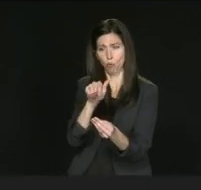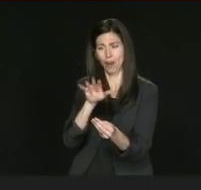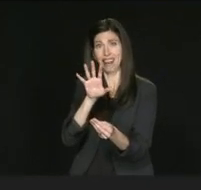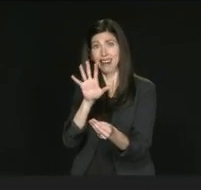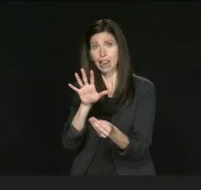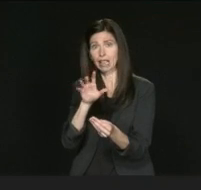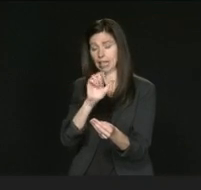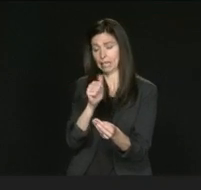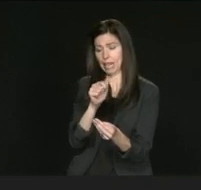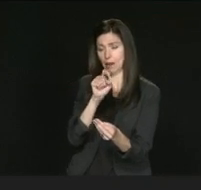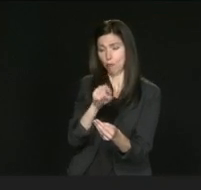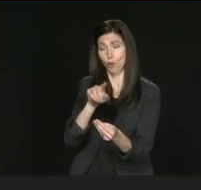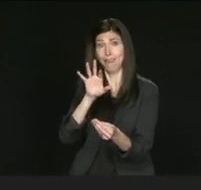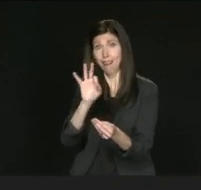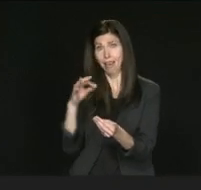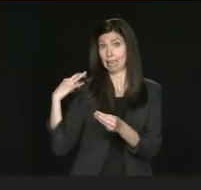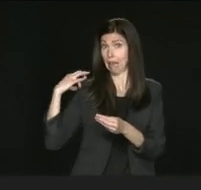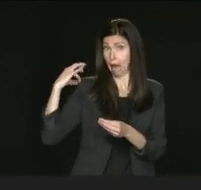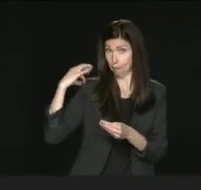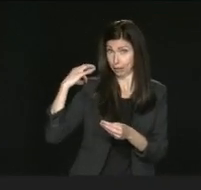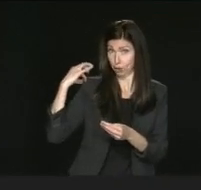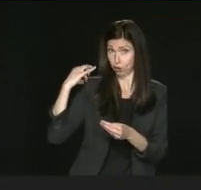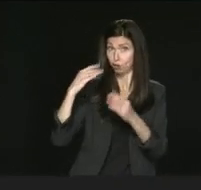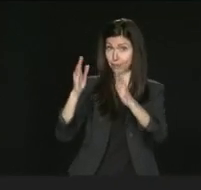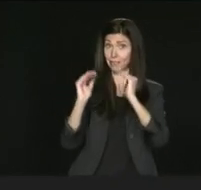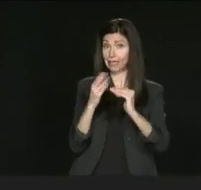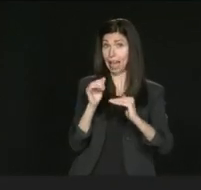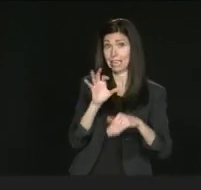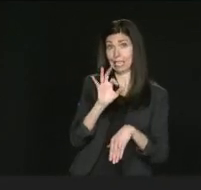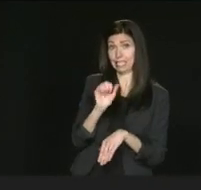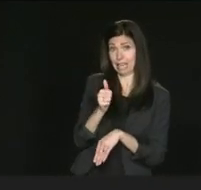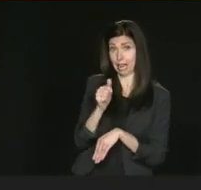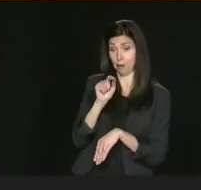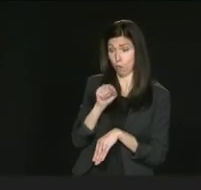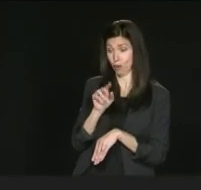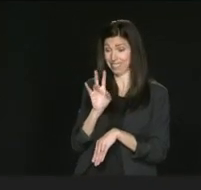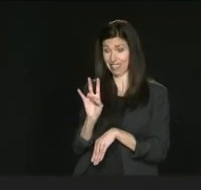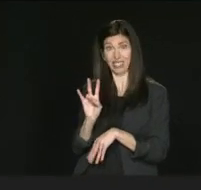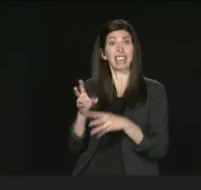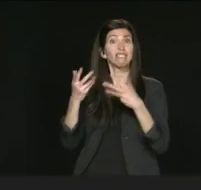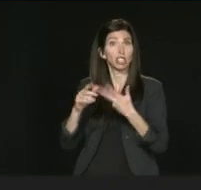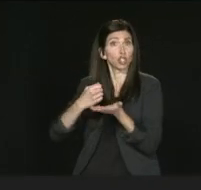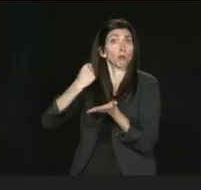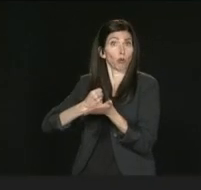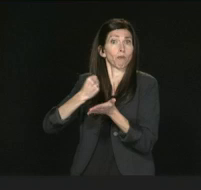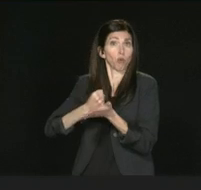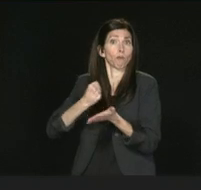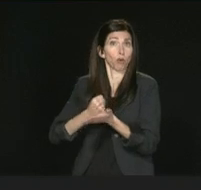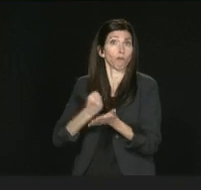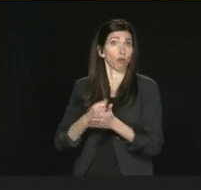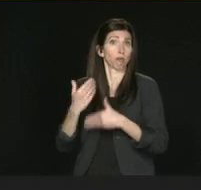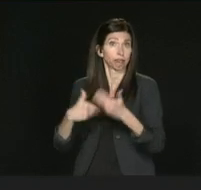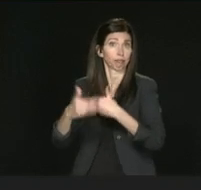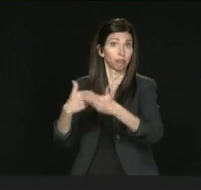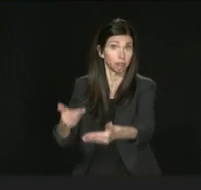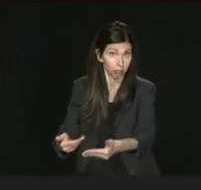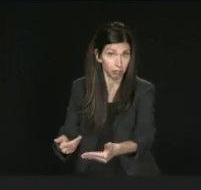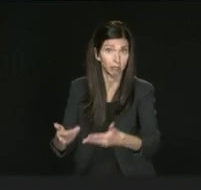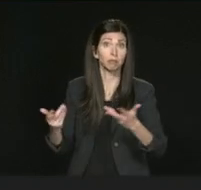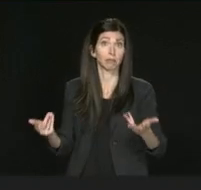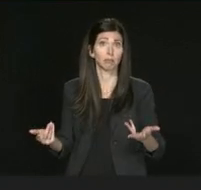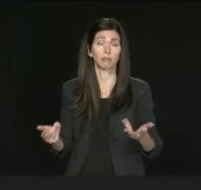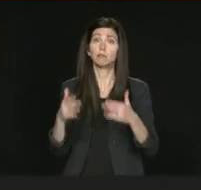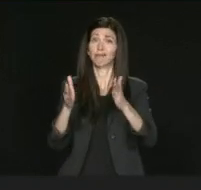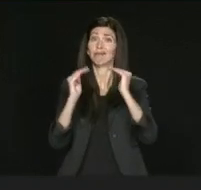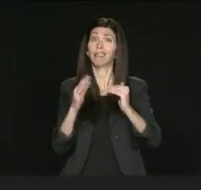10.7 million of them have been processed already. And finally, regarding the important wage subsidy, emergency wage